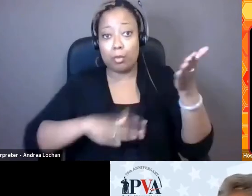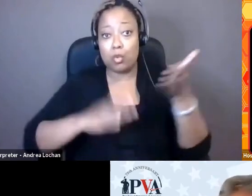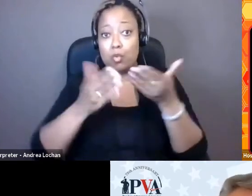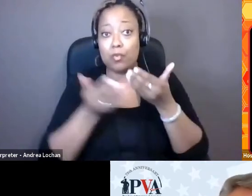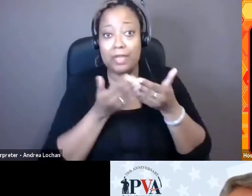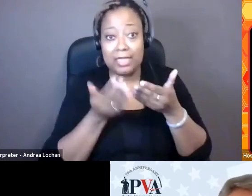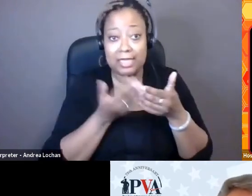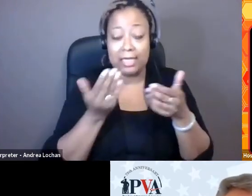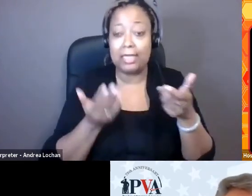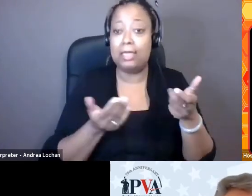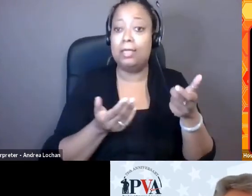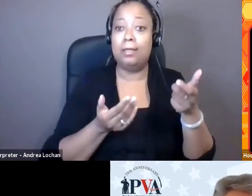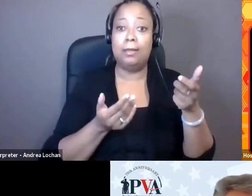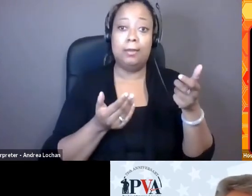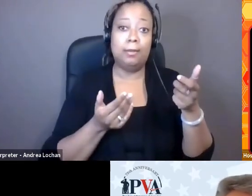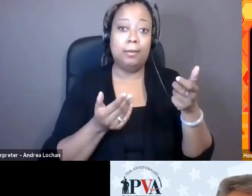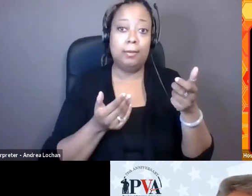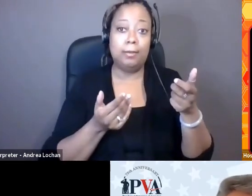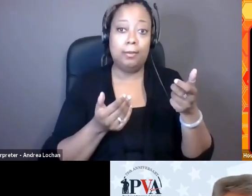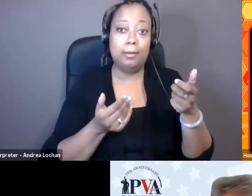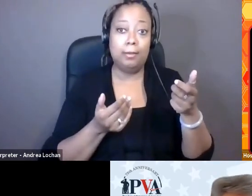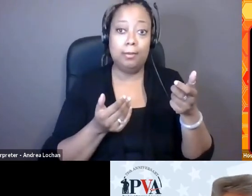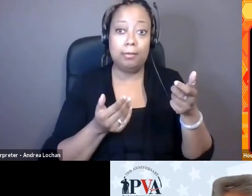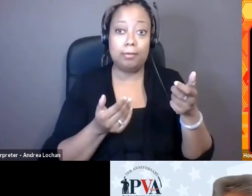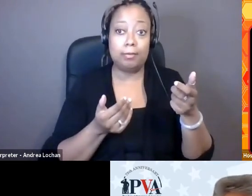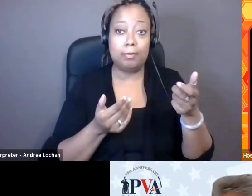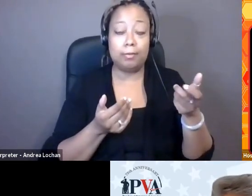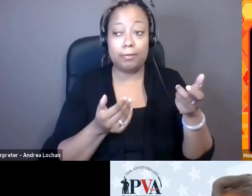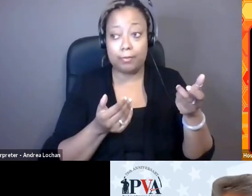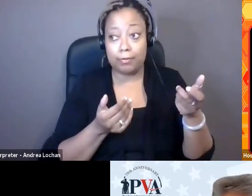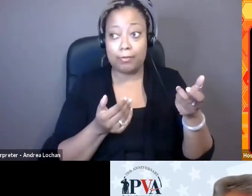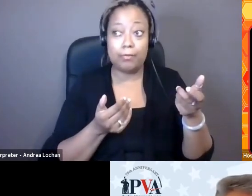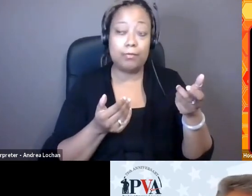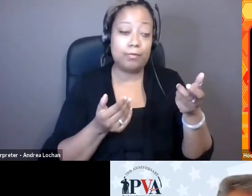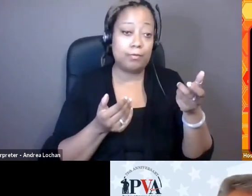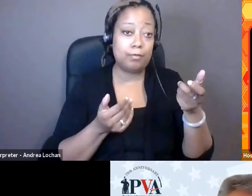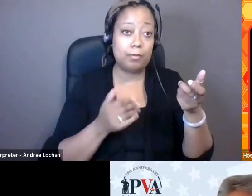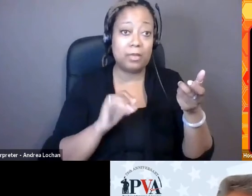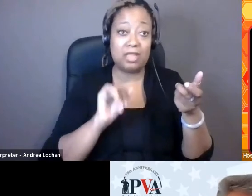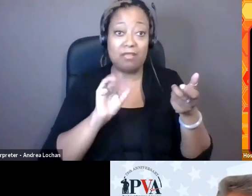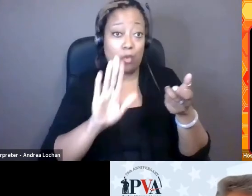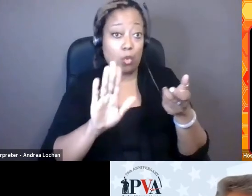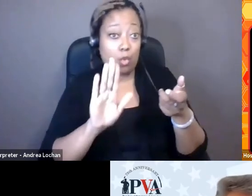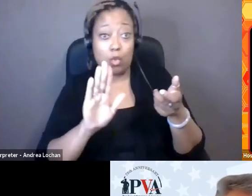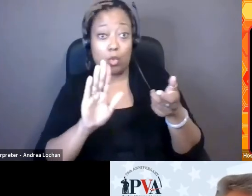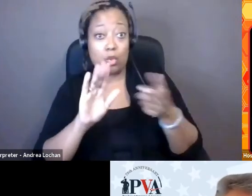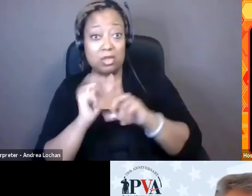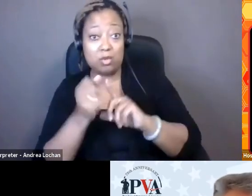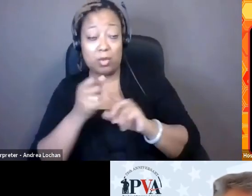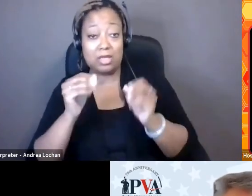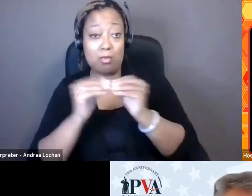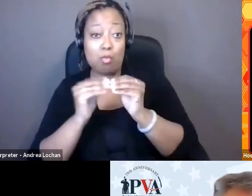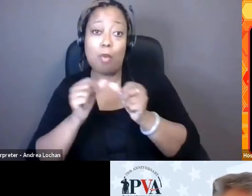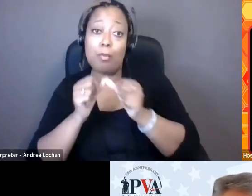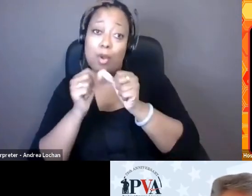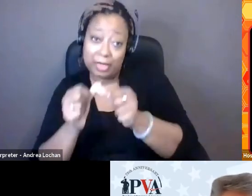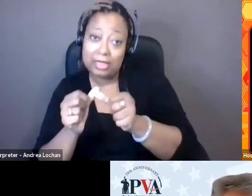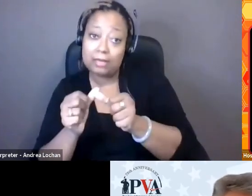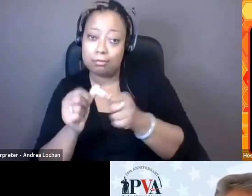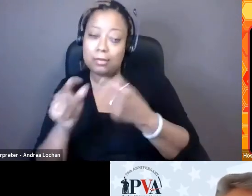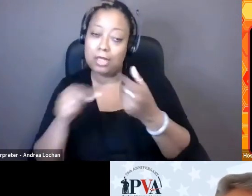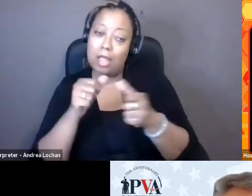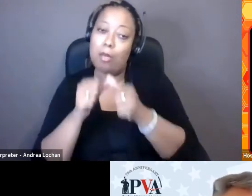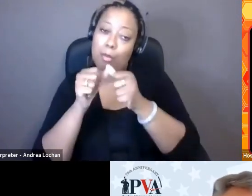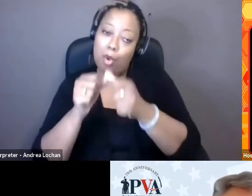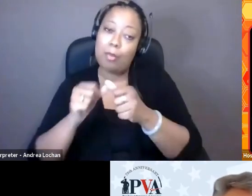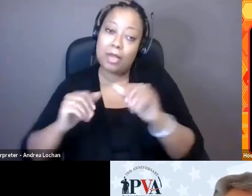easily, excuse me. But if your condition is more permanent, then the permanent ramp probably makes more sense, just because it's going